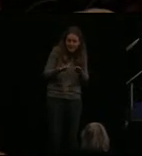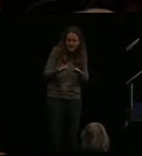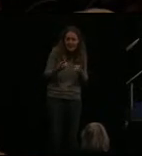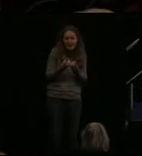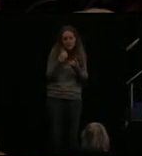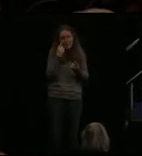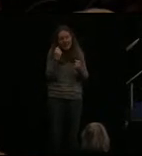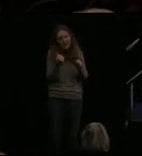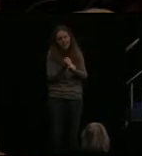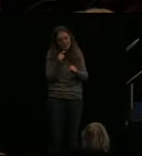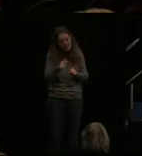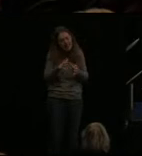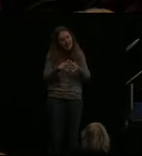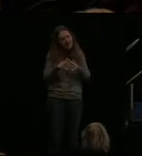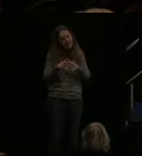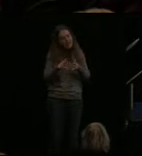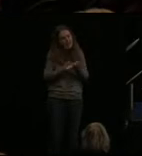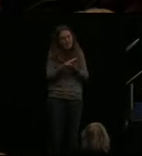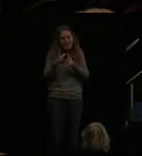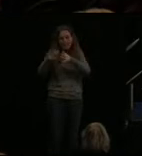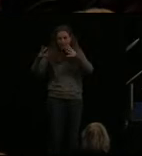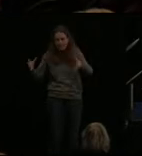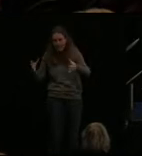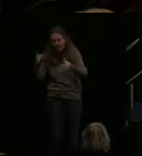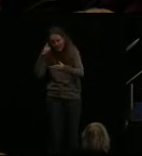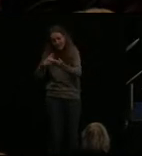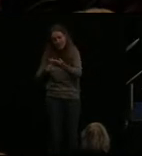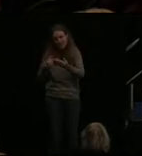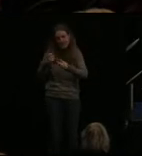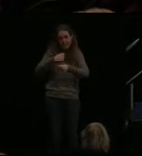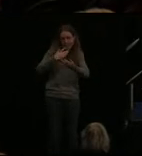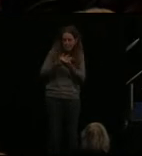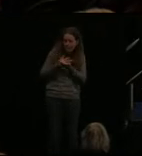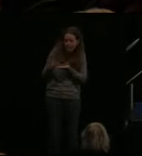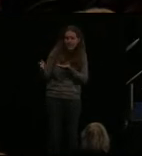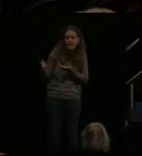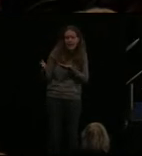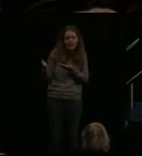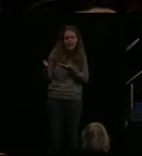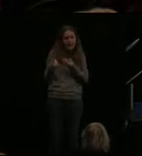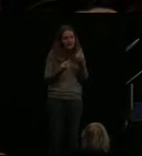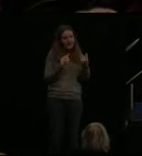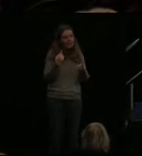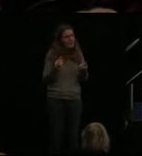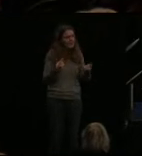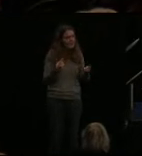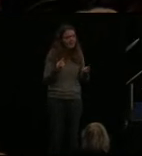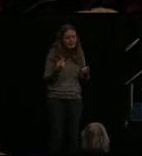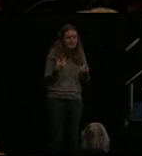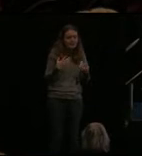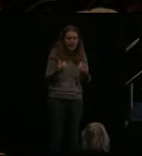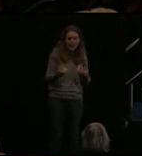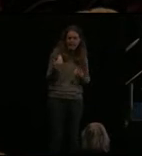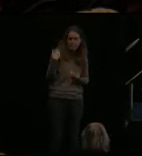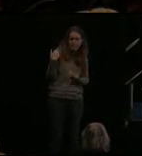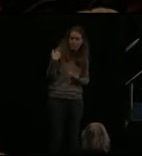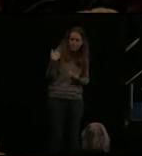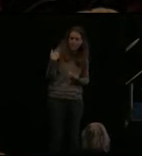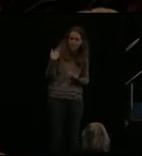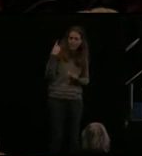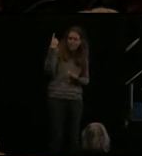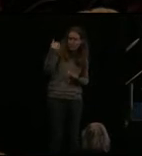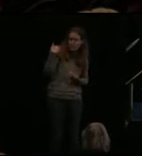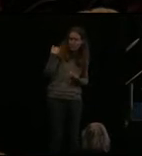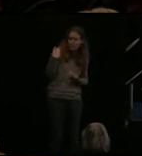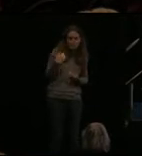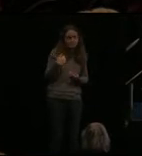the bigger things become clearer. But each of us have callings, have things God's called us to, and I mentioned India,